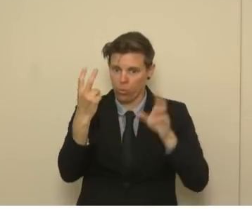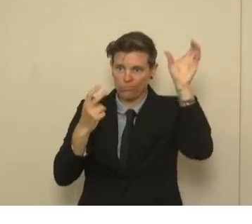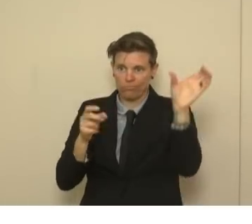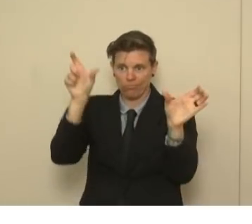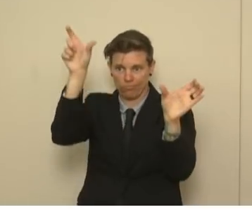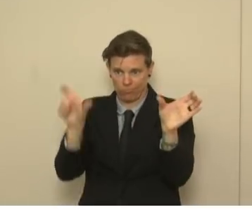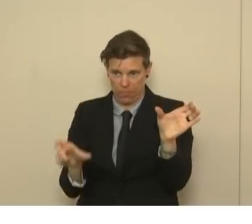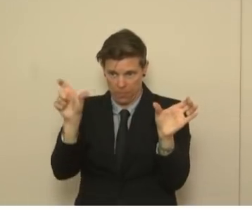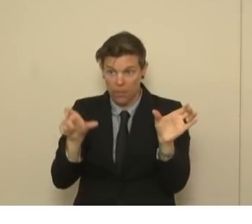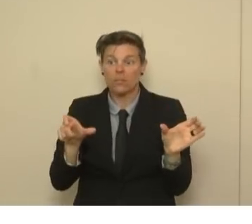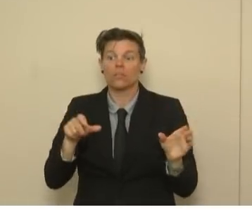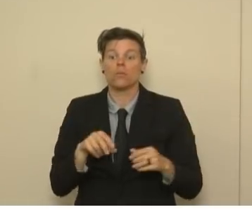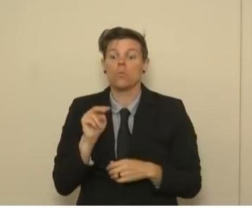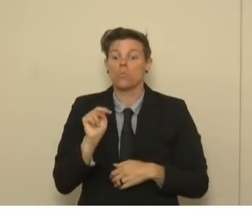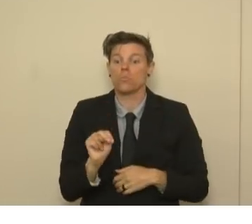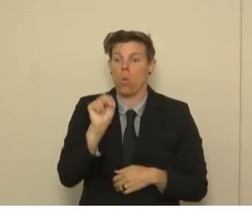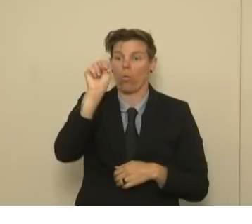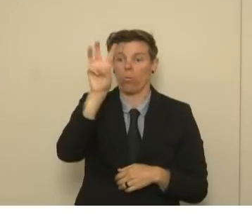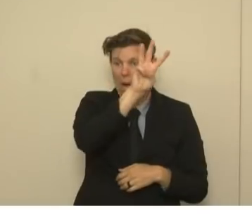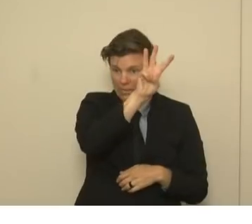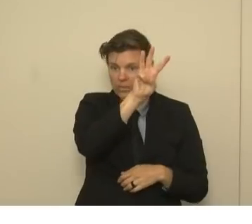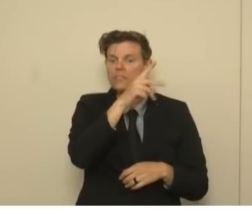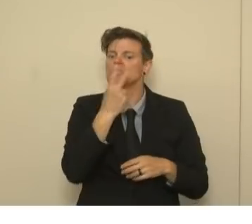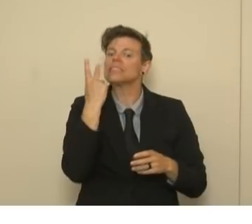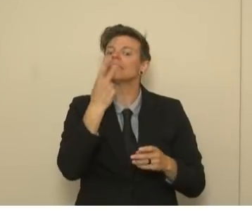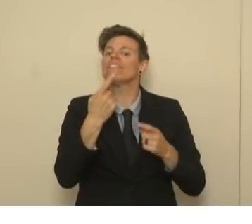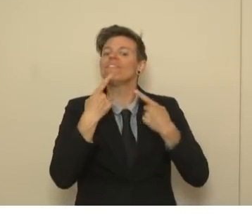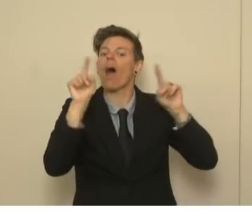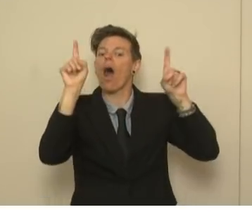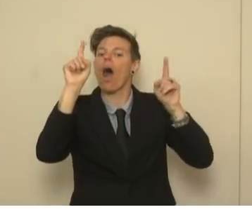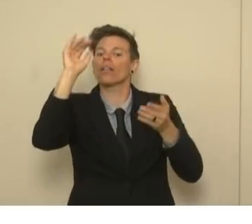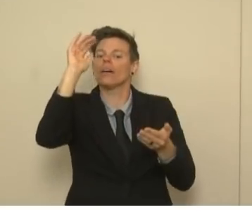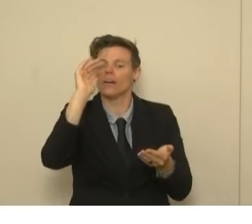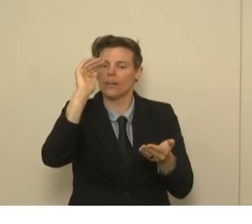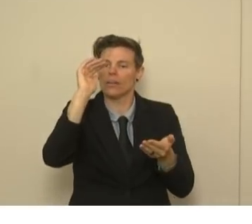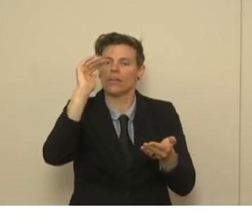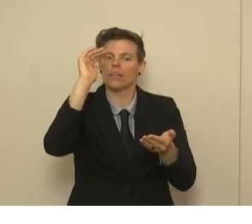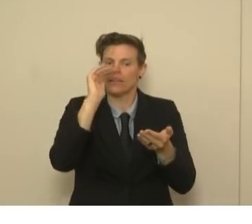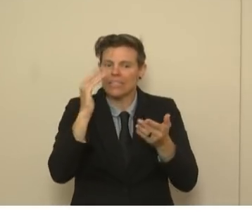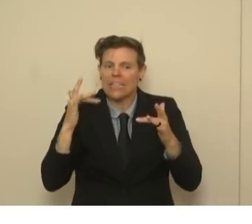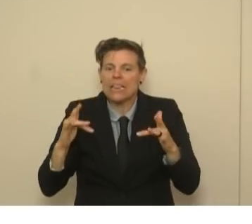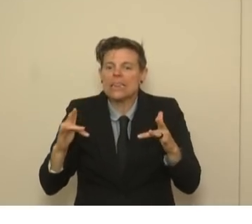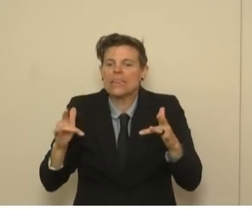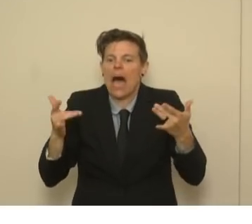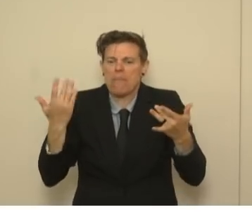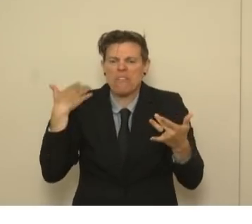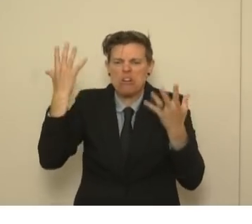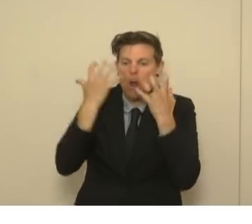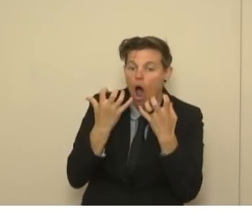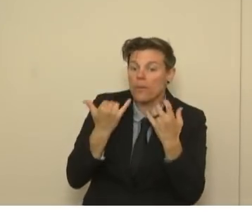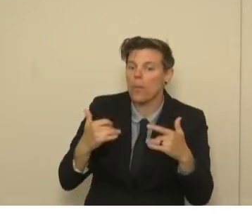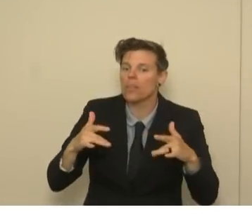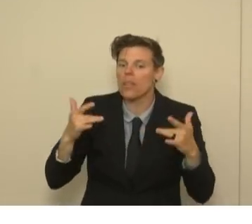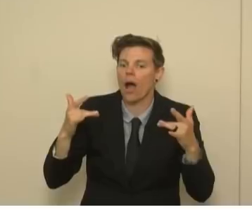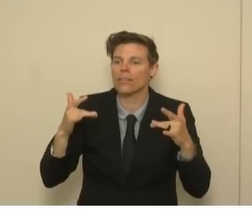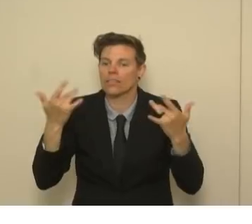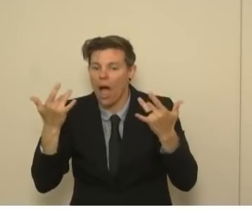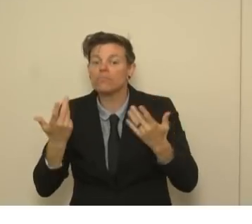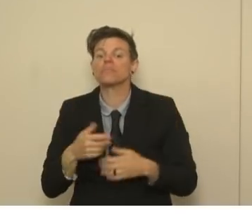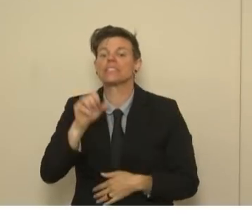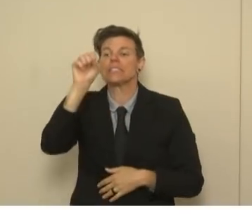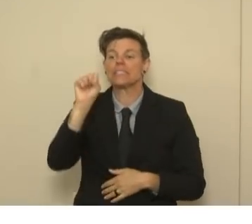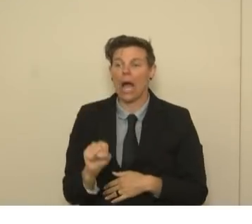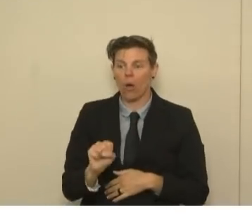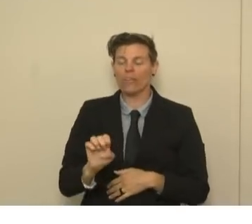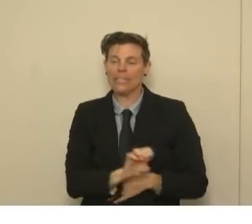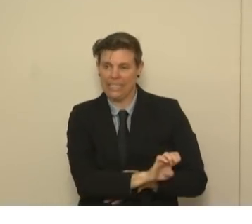coming down, those colors are getting lighter. The Southeast is where our problems are, where we're seeing an uptick in cases. And you're going to see a